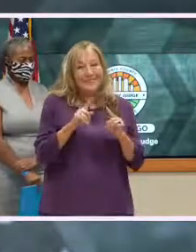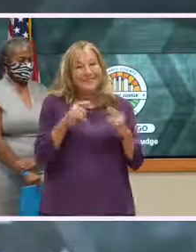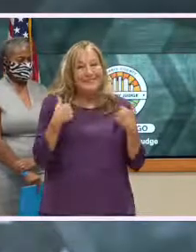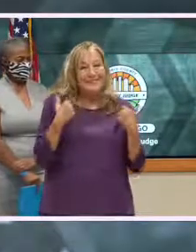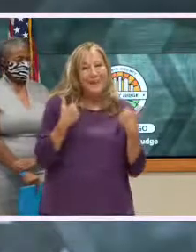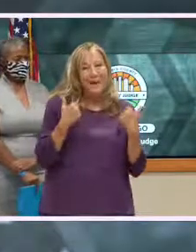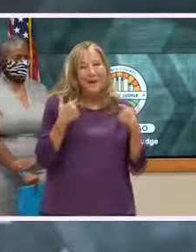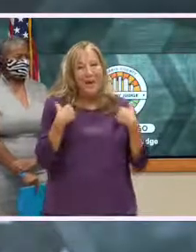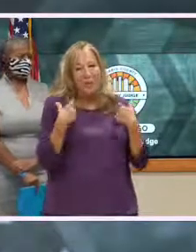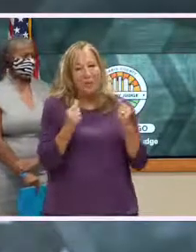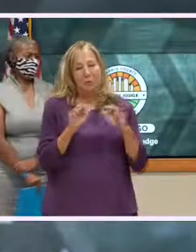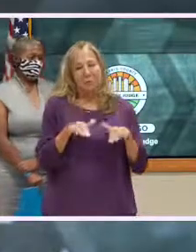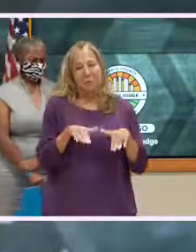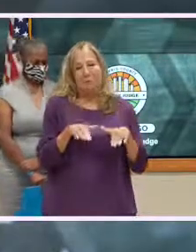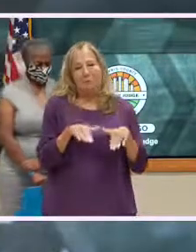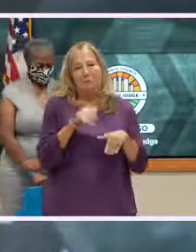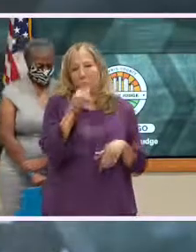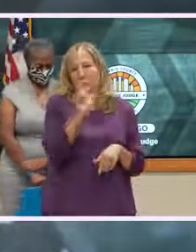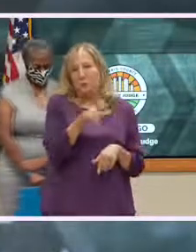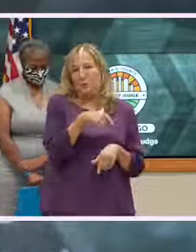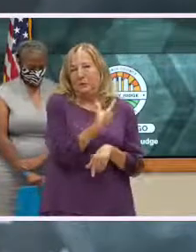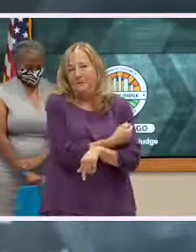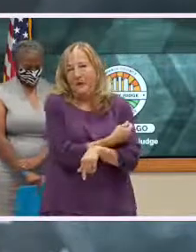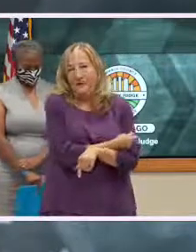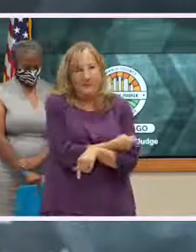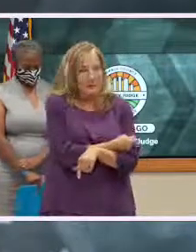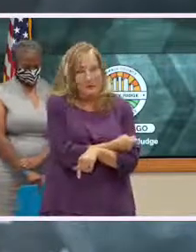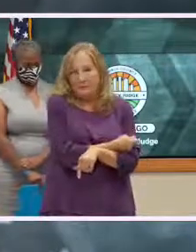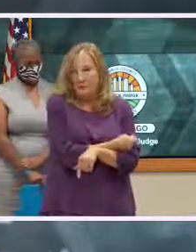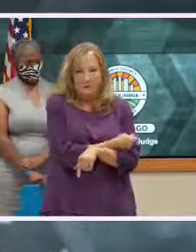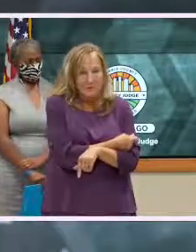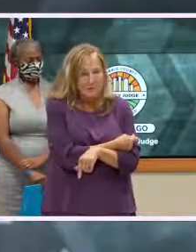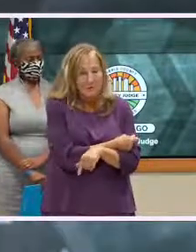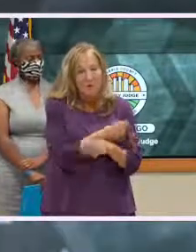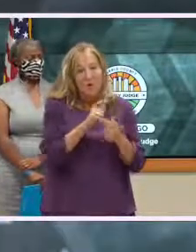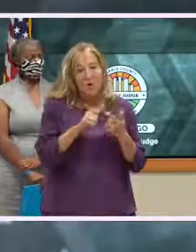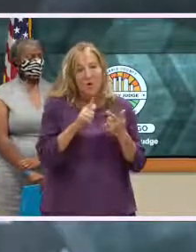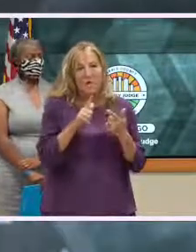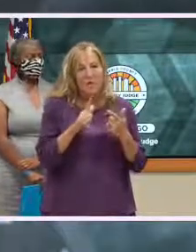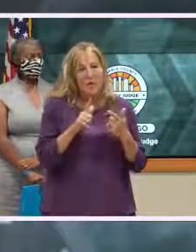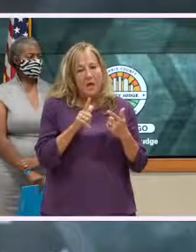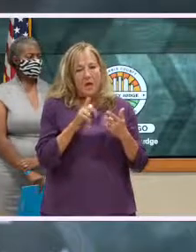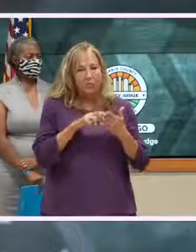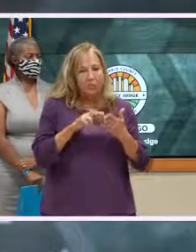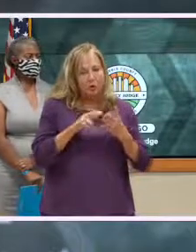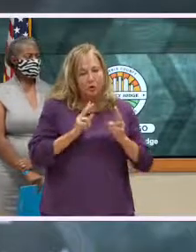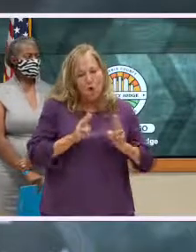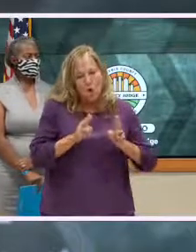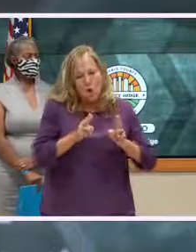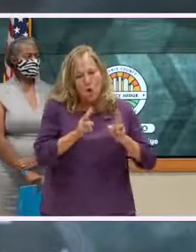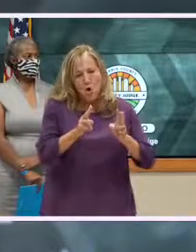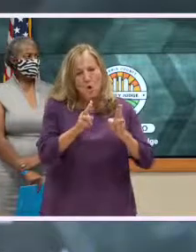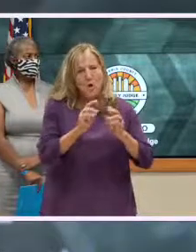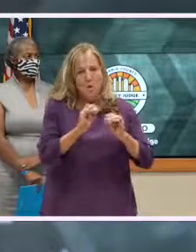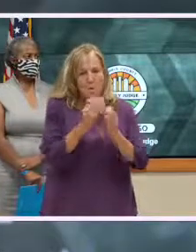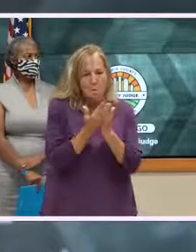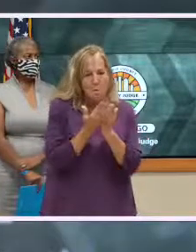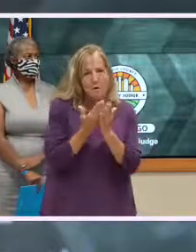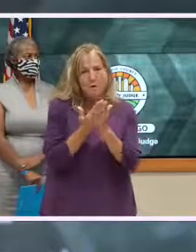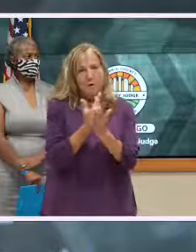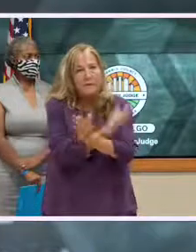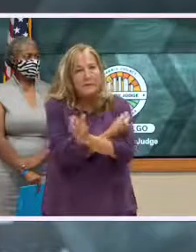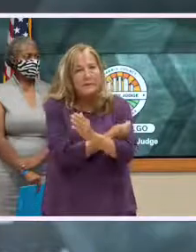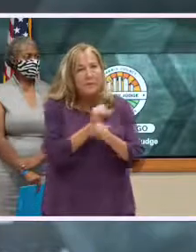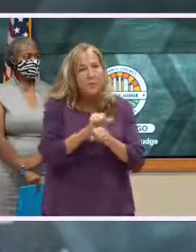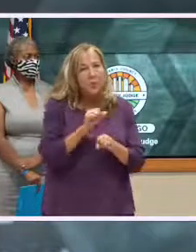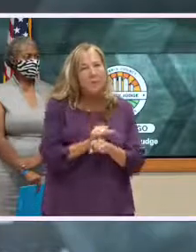need a vaccine, or somehow that the vaccines are dangerous or they're rushed when they aren't. We started working on coronavirus